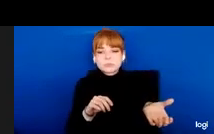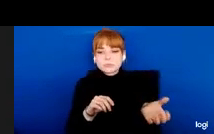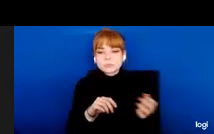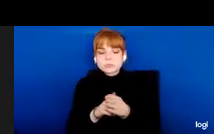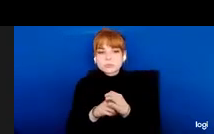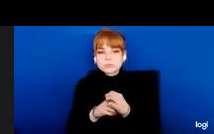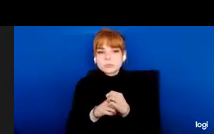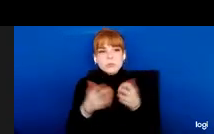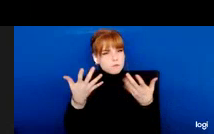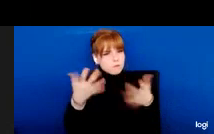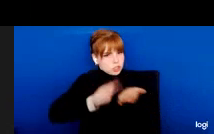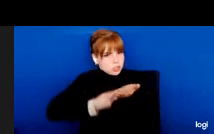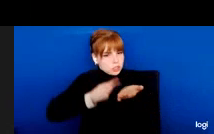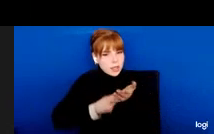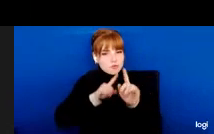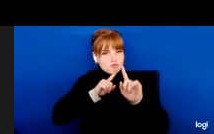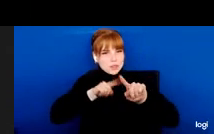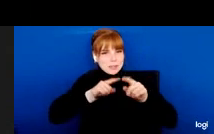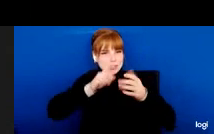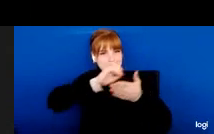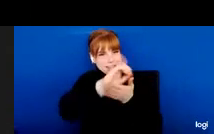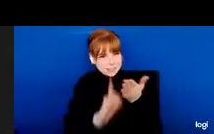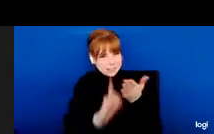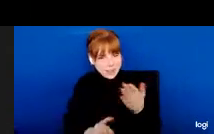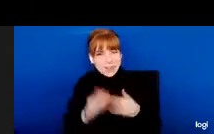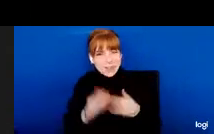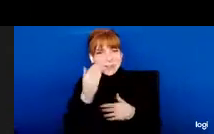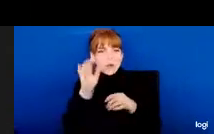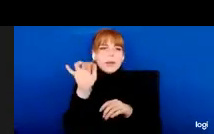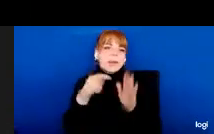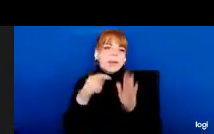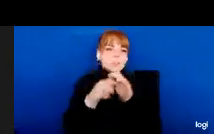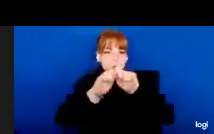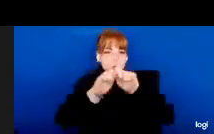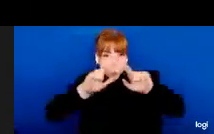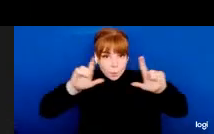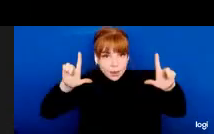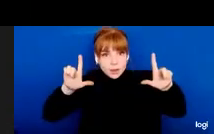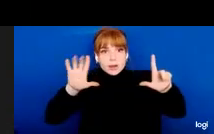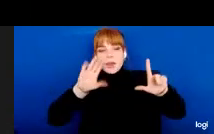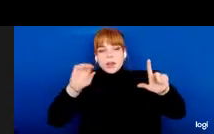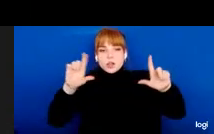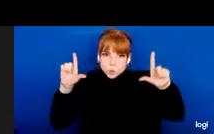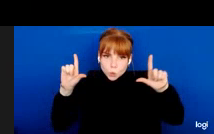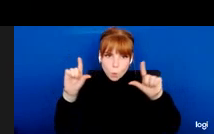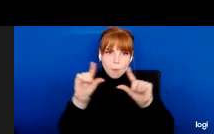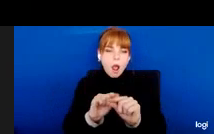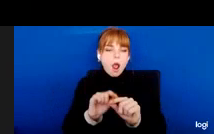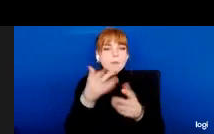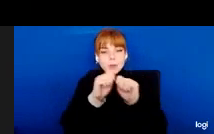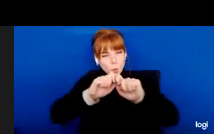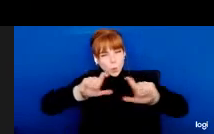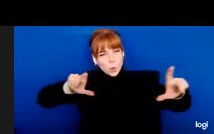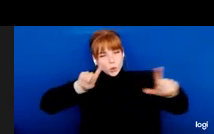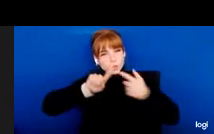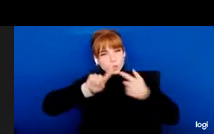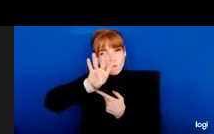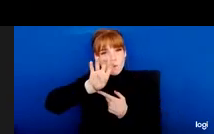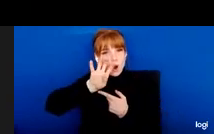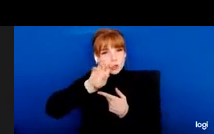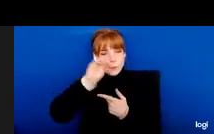as we talked about zooming the page. We talked about that, that zooming up to 400%, where your page might look like a phone view